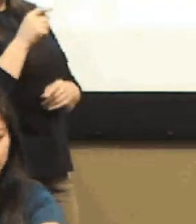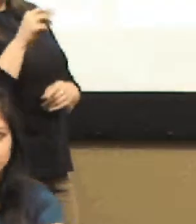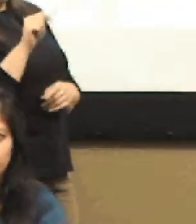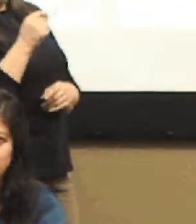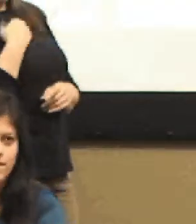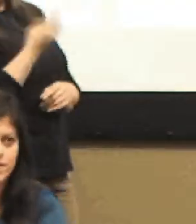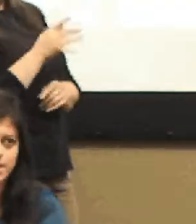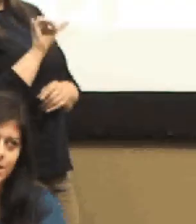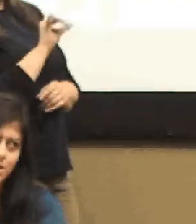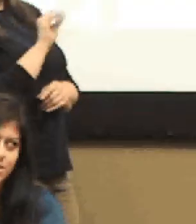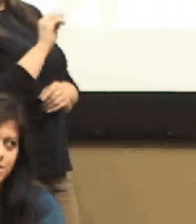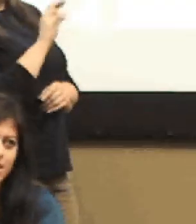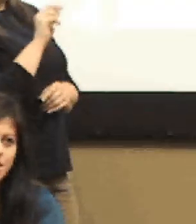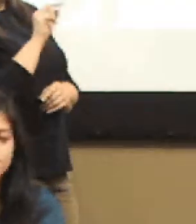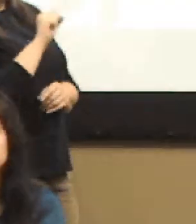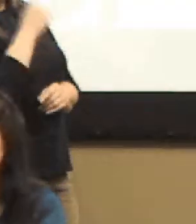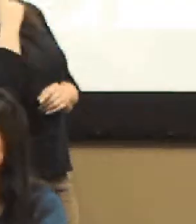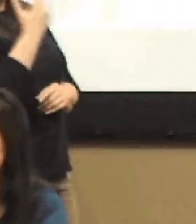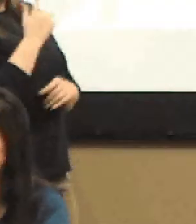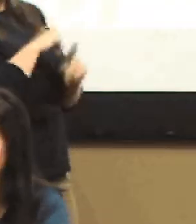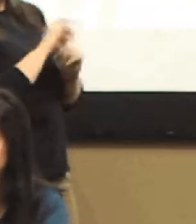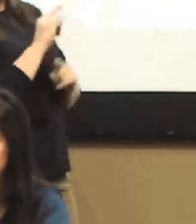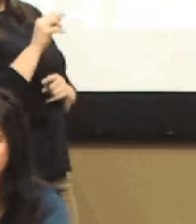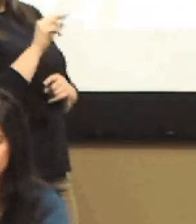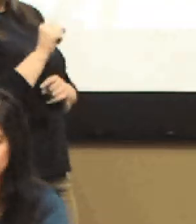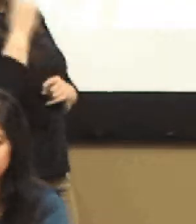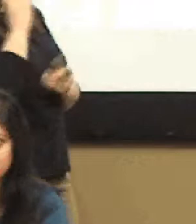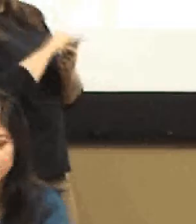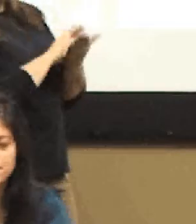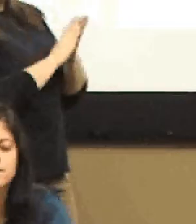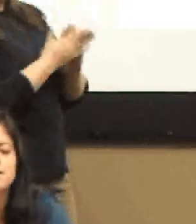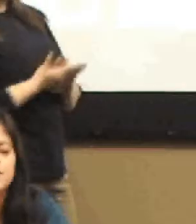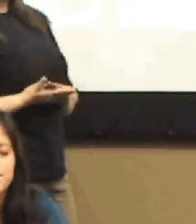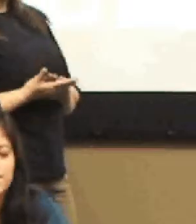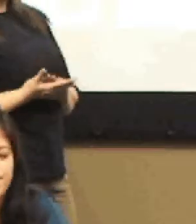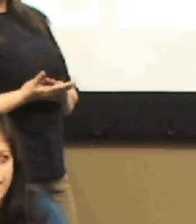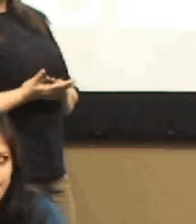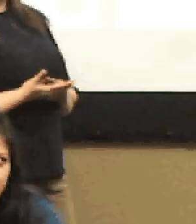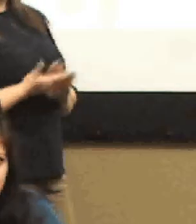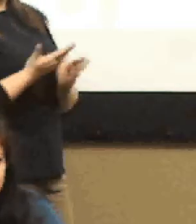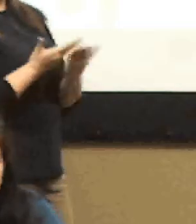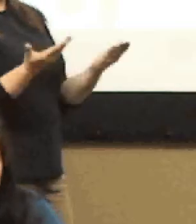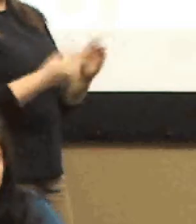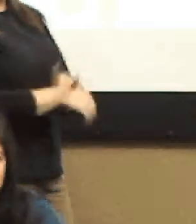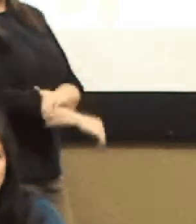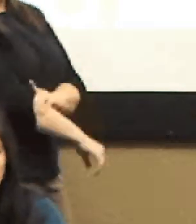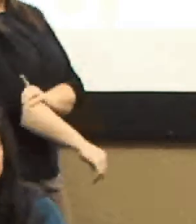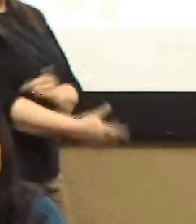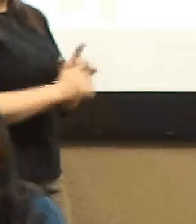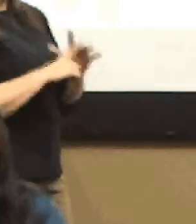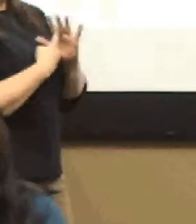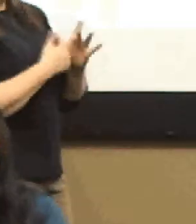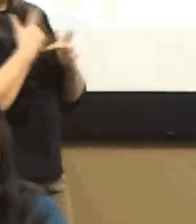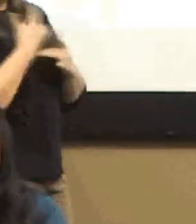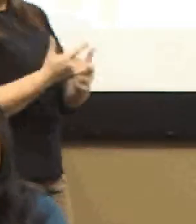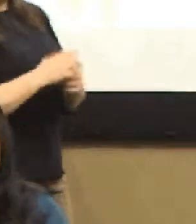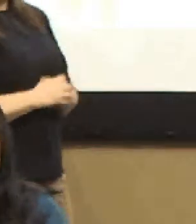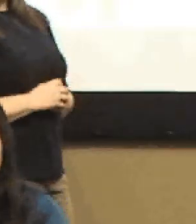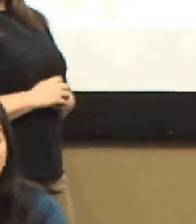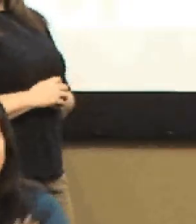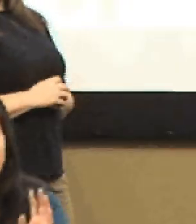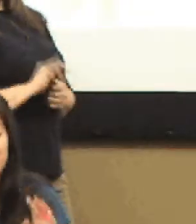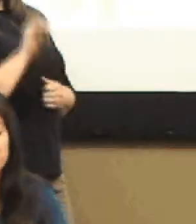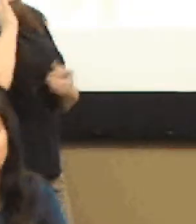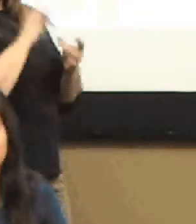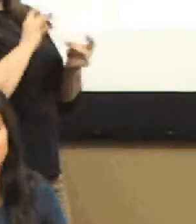for 5 different stations. So I really do see that becoming as a thing that might start trending.